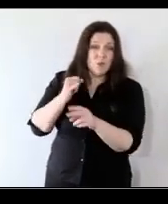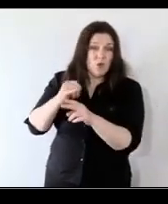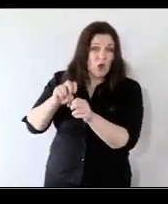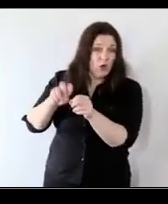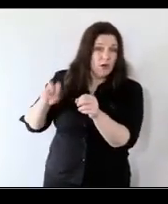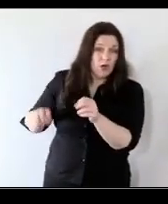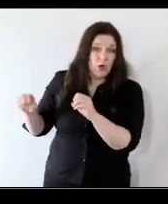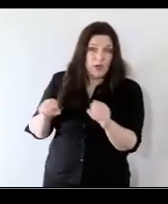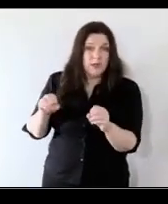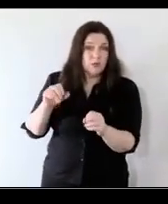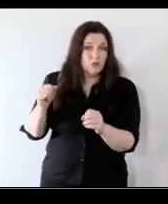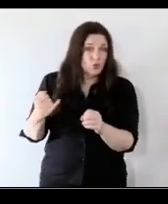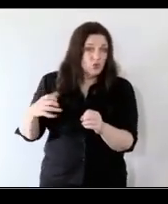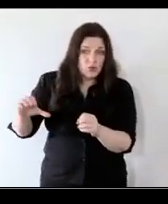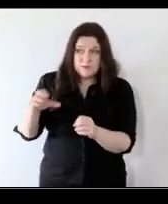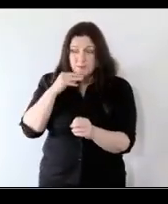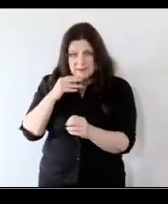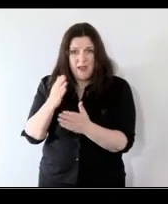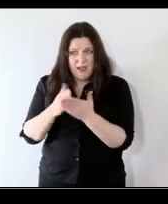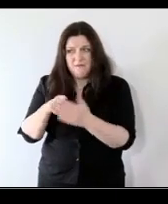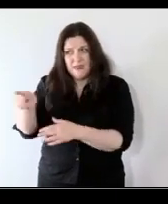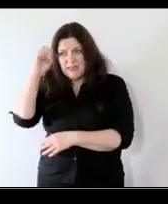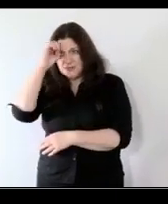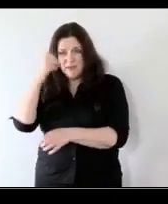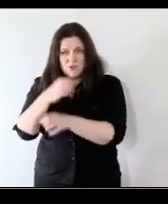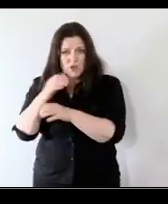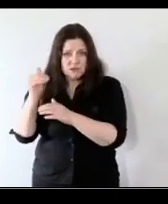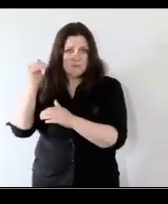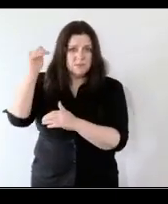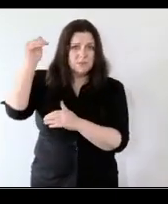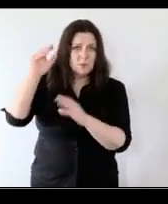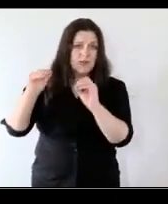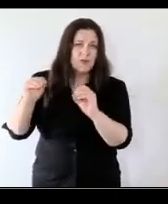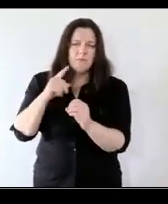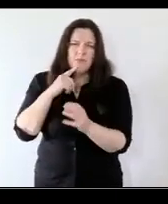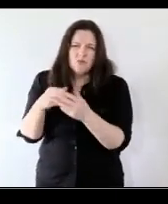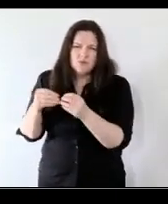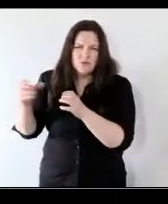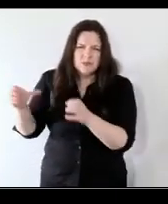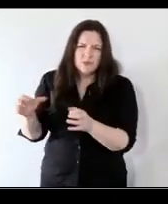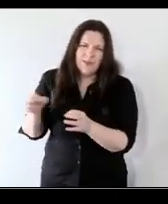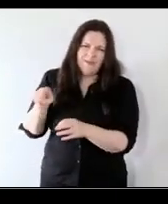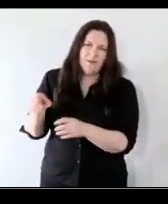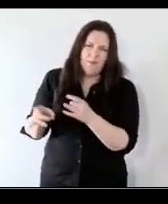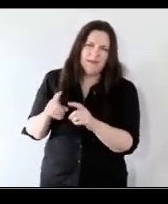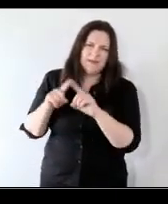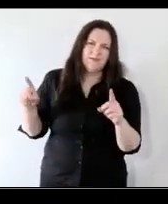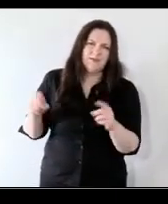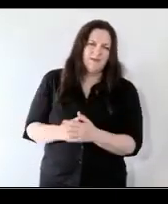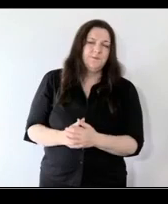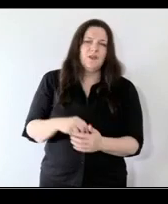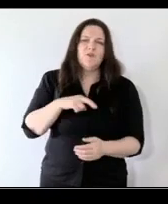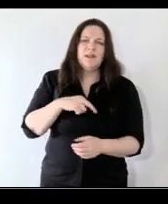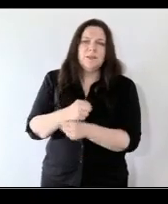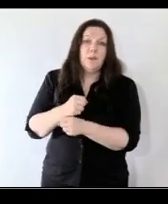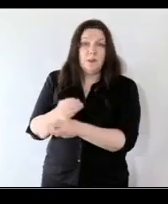expect their child to go on to higher education in ireland but it's it's the resources to get there is is what makes the difference it's not a